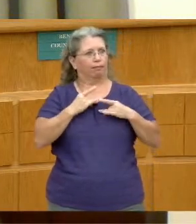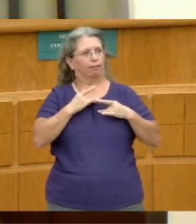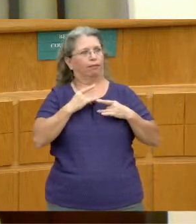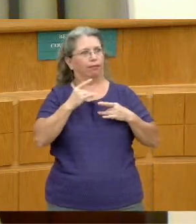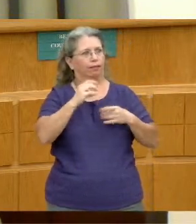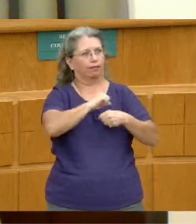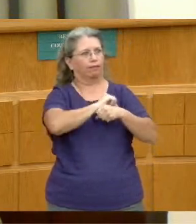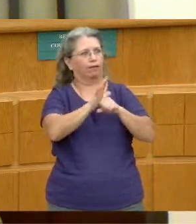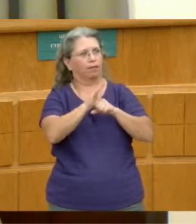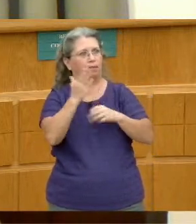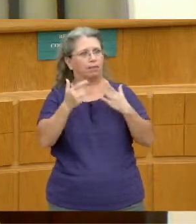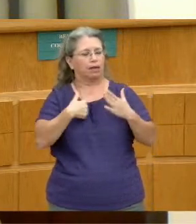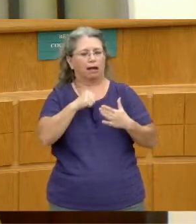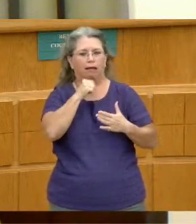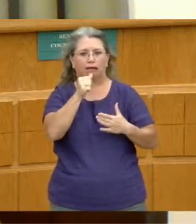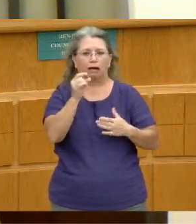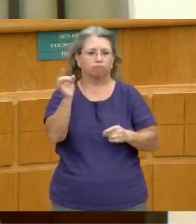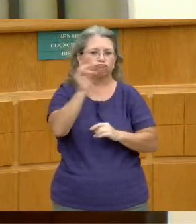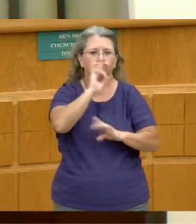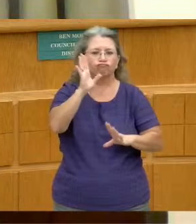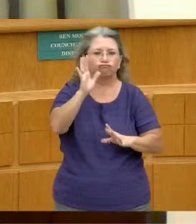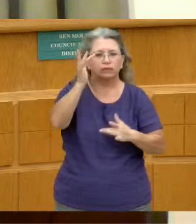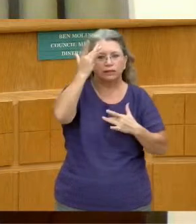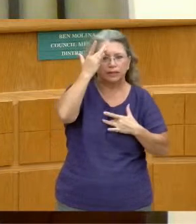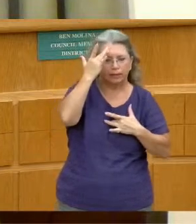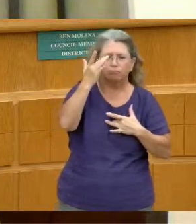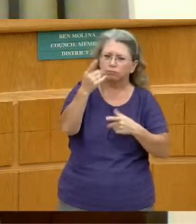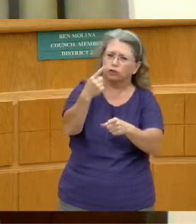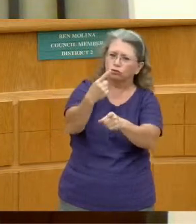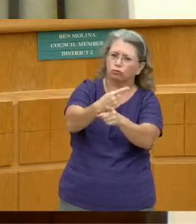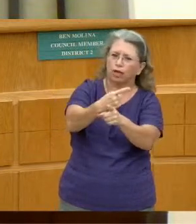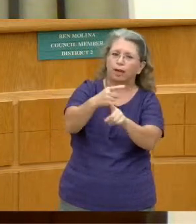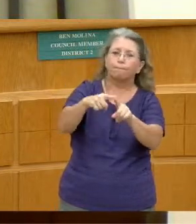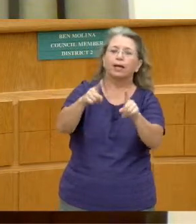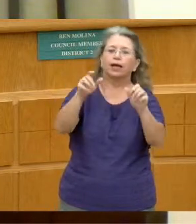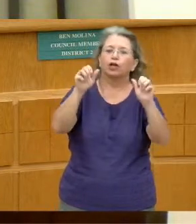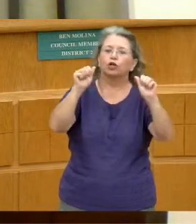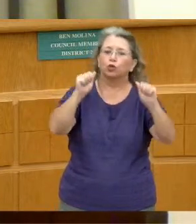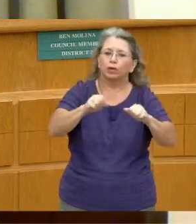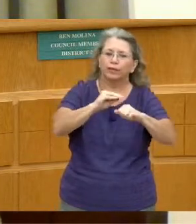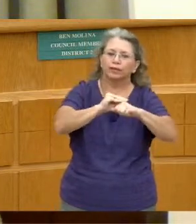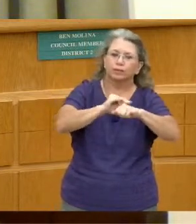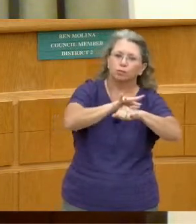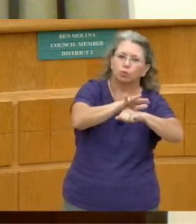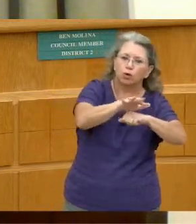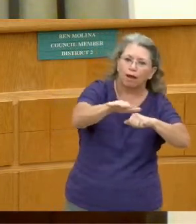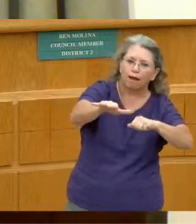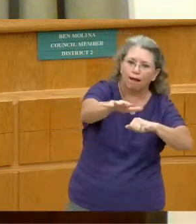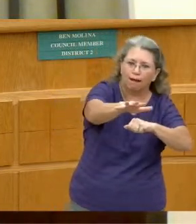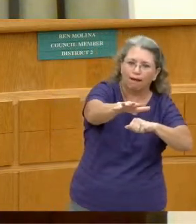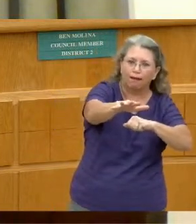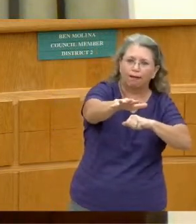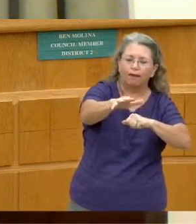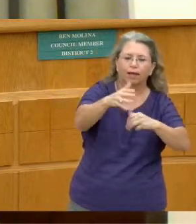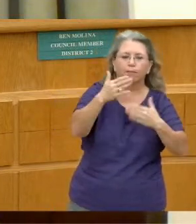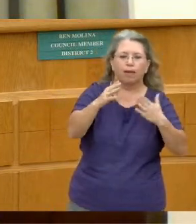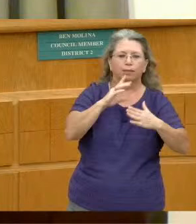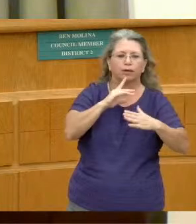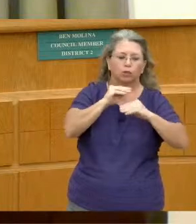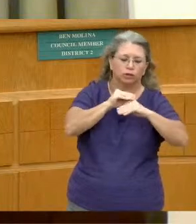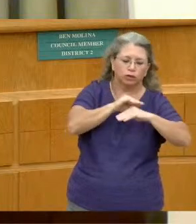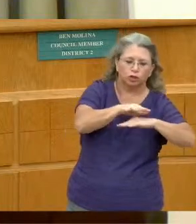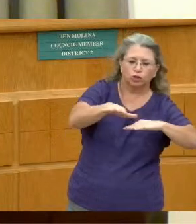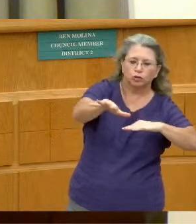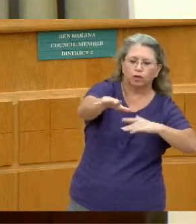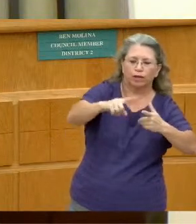very sick. That's correct. But you do spread the virus, and you could actually spread it to somebody that's vulnerable,